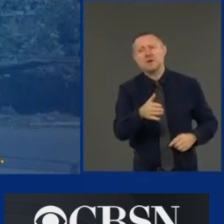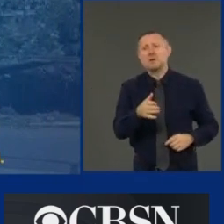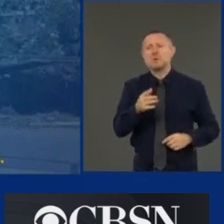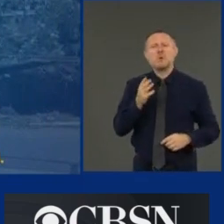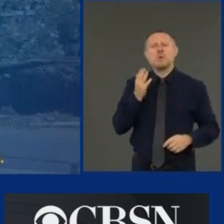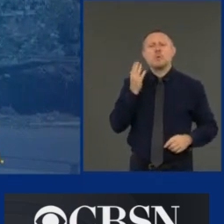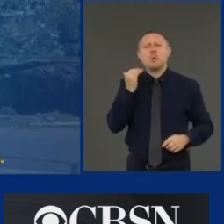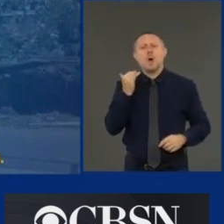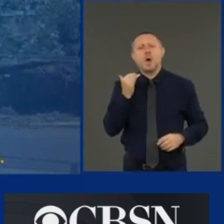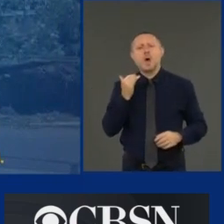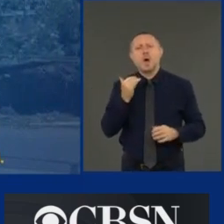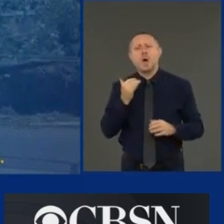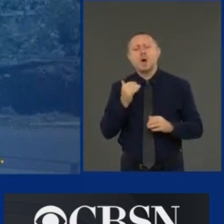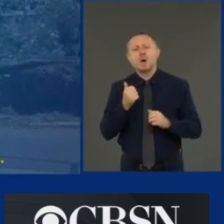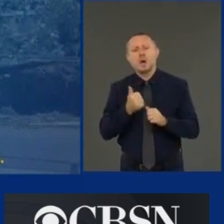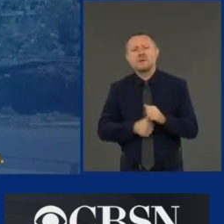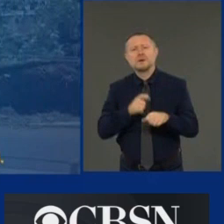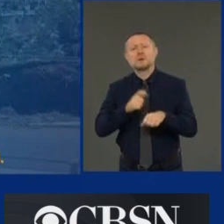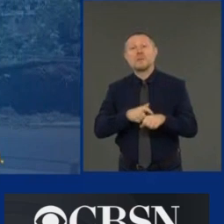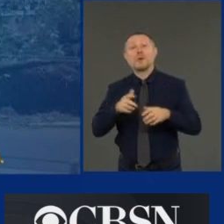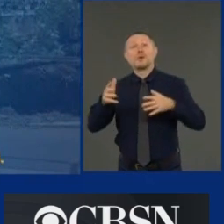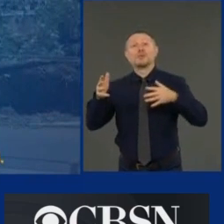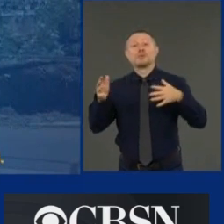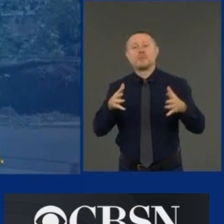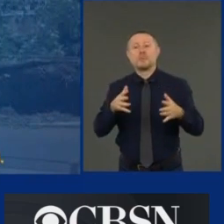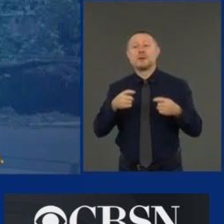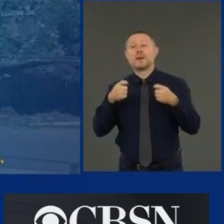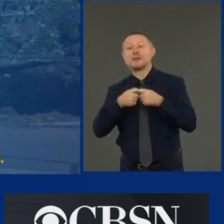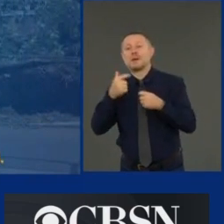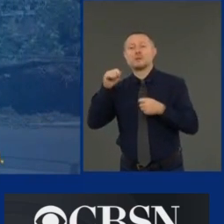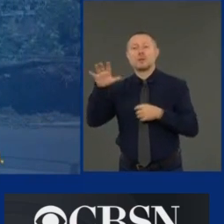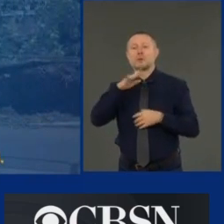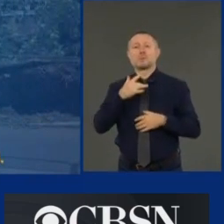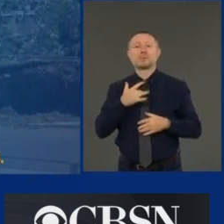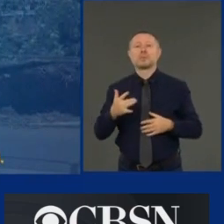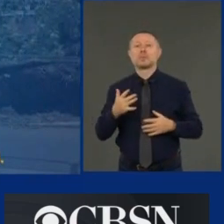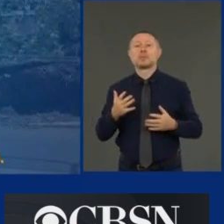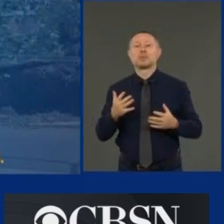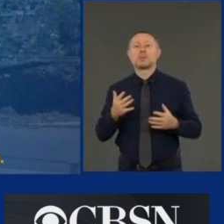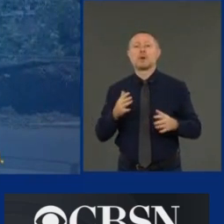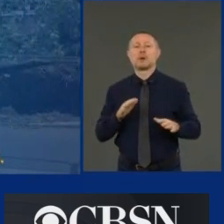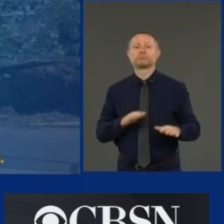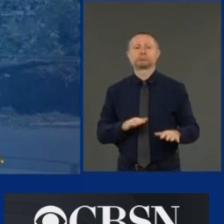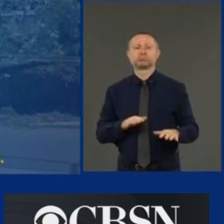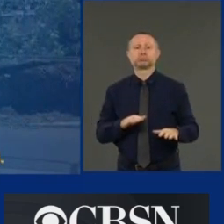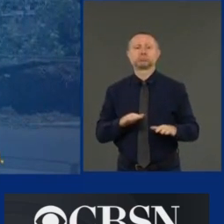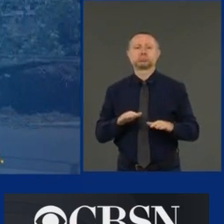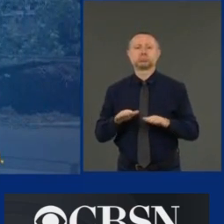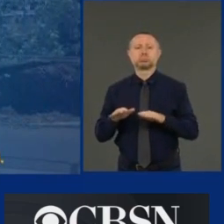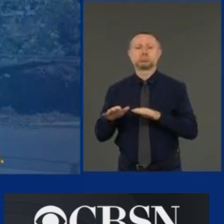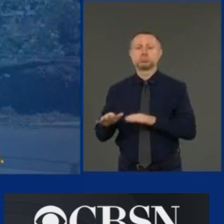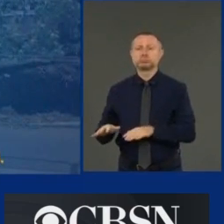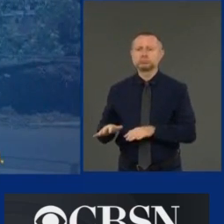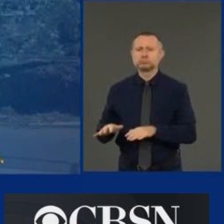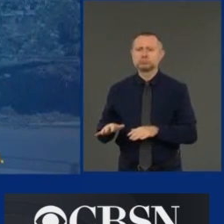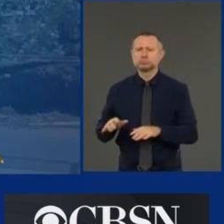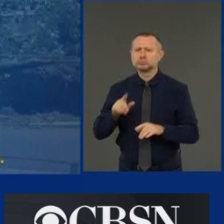the utility companies are so slow in their response?